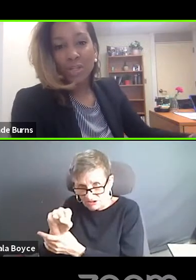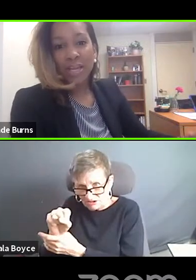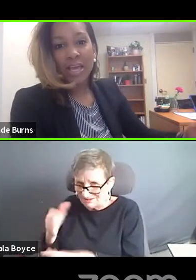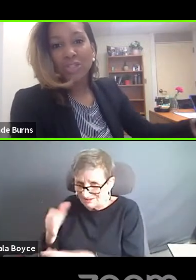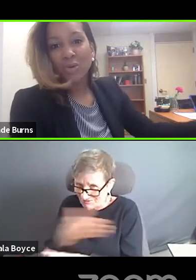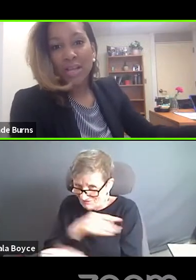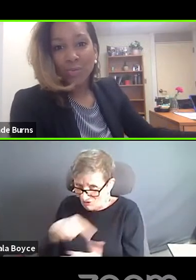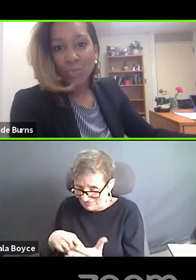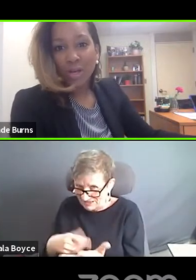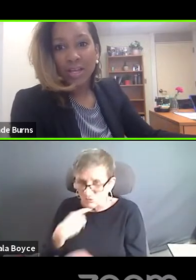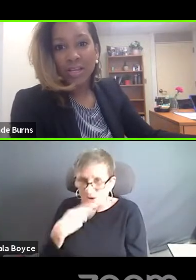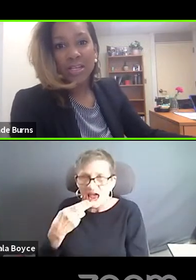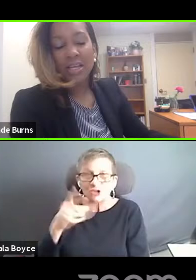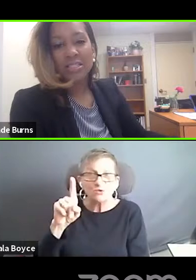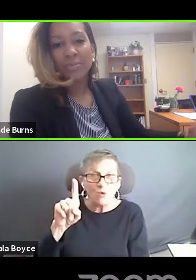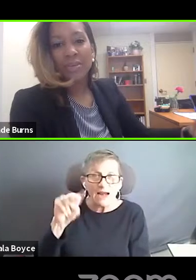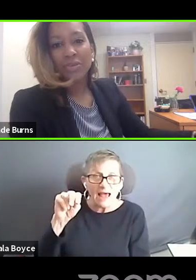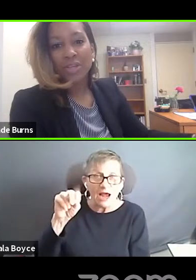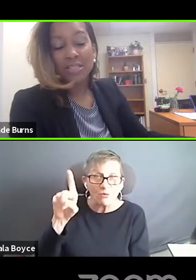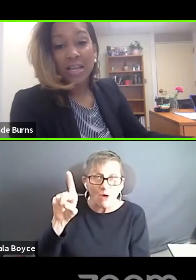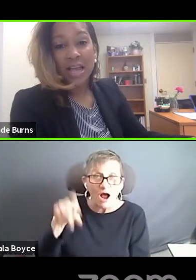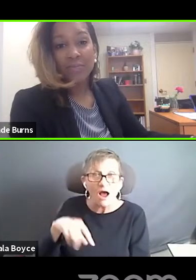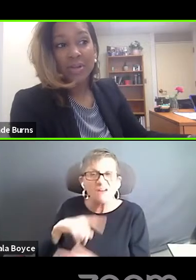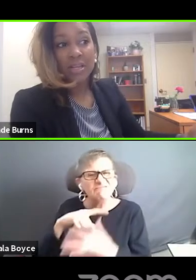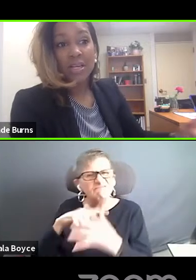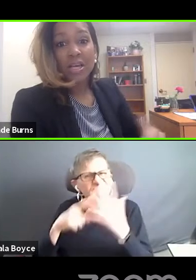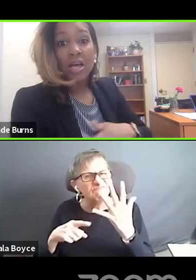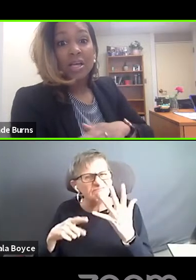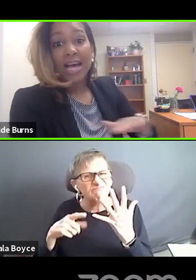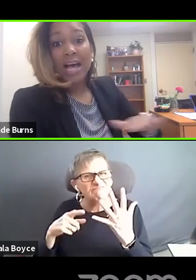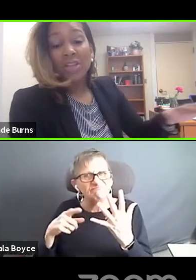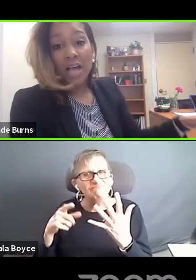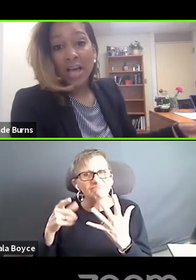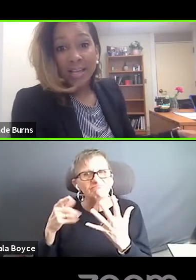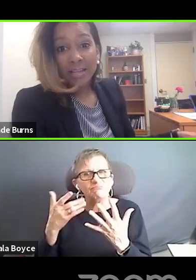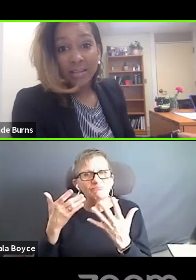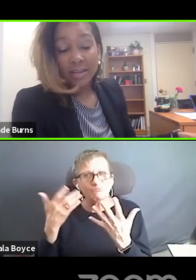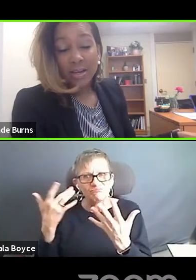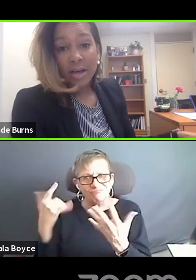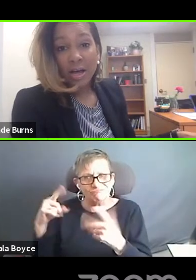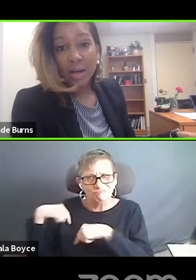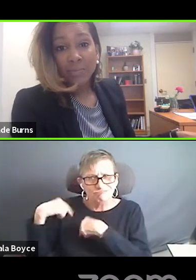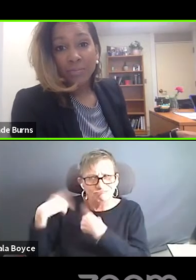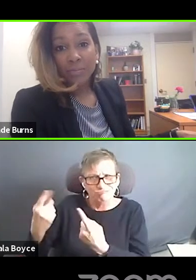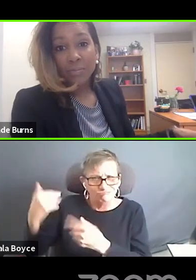this. When we look at H1N1 and some of the other things that have been down the line,